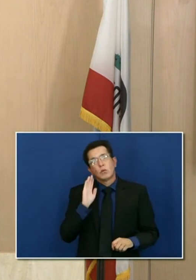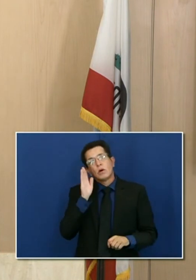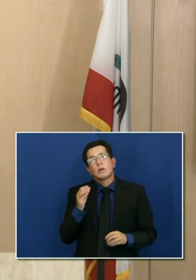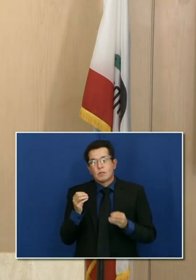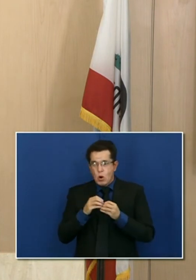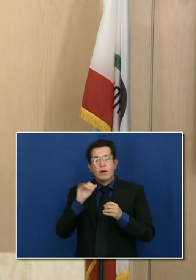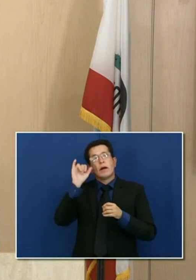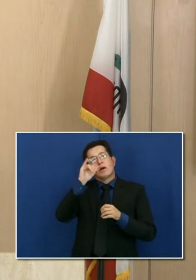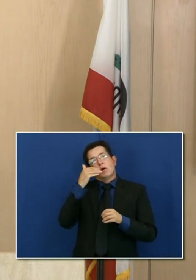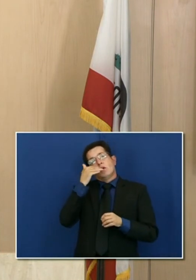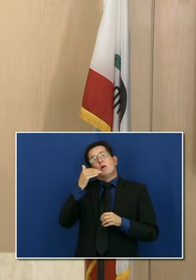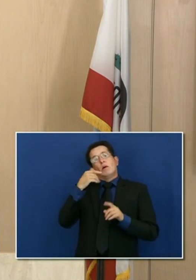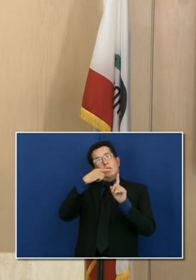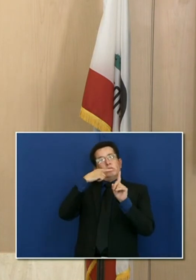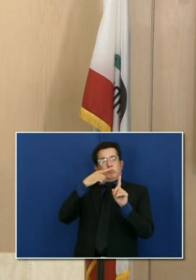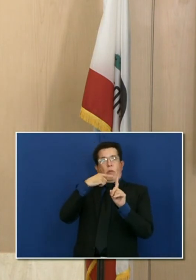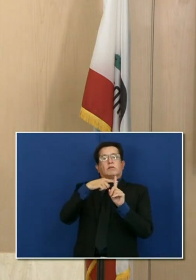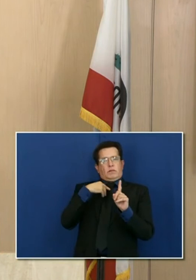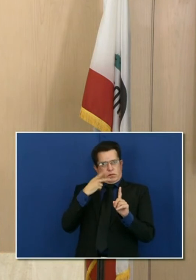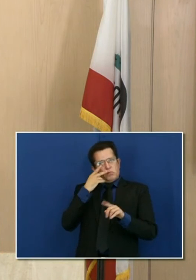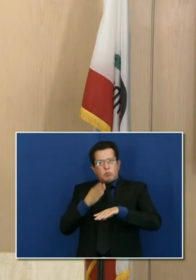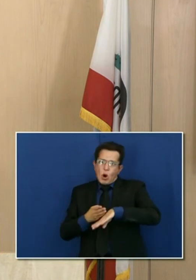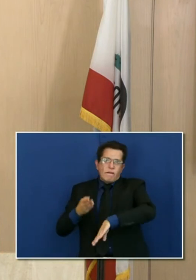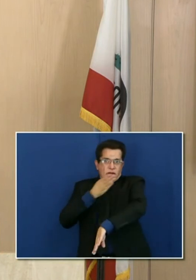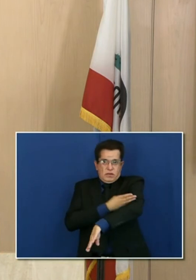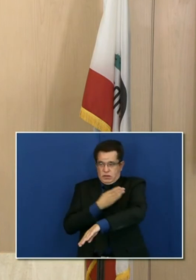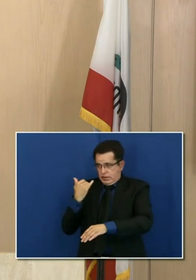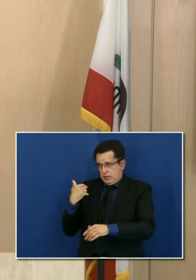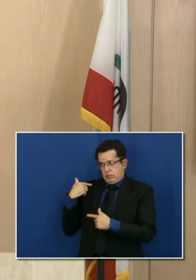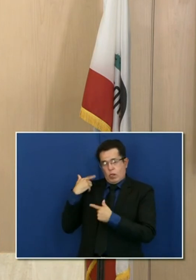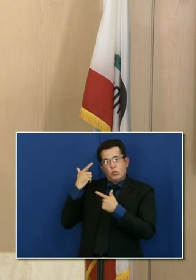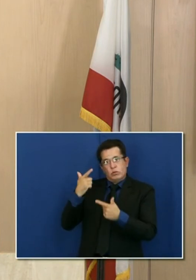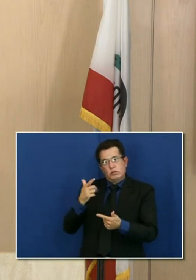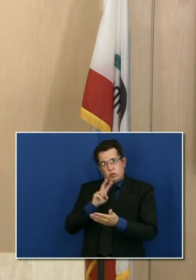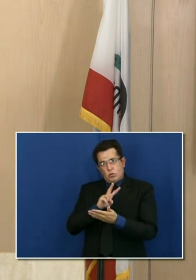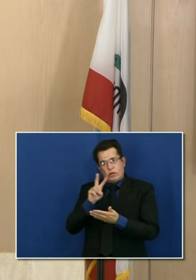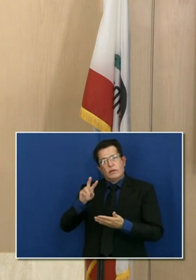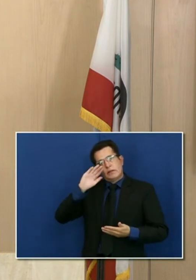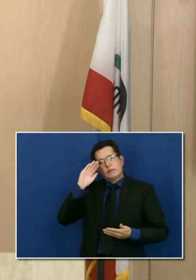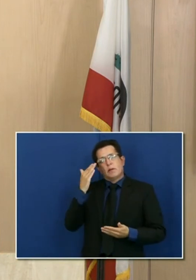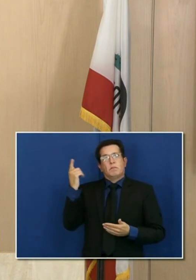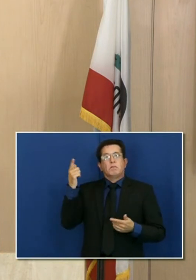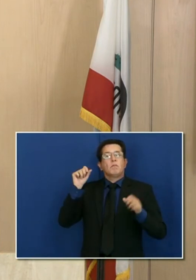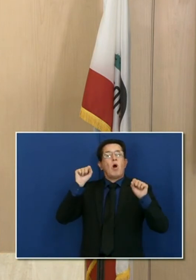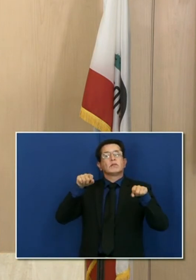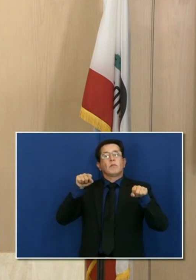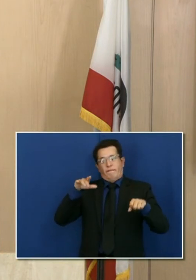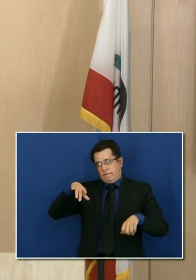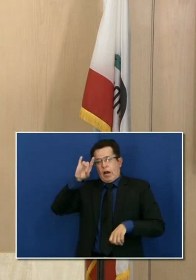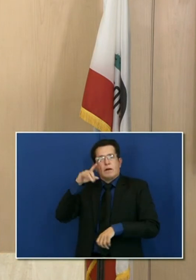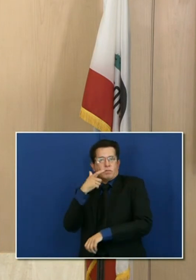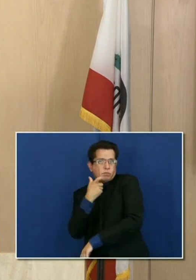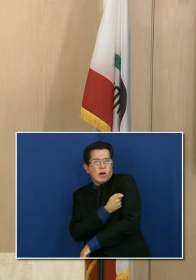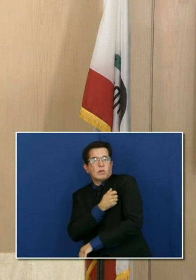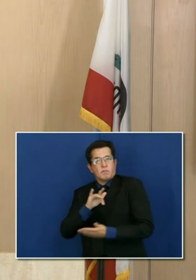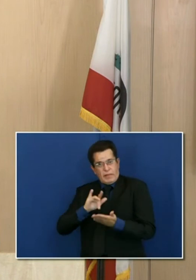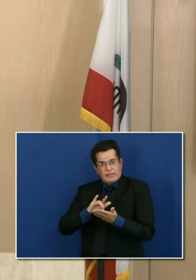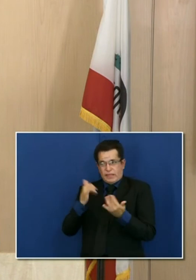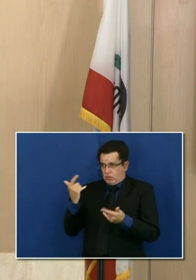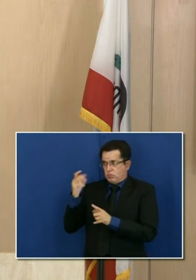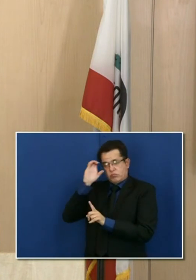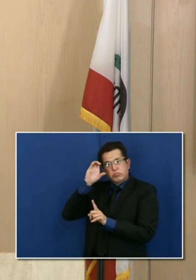note, we have seen really encouraging information in the last few weeks around what appears to be the viability of the vaccines that are in